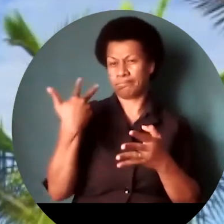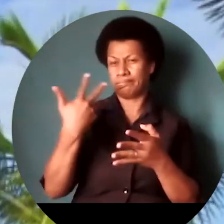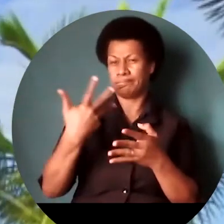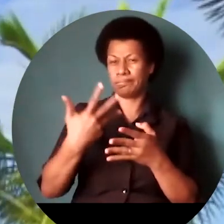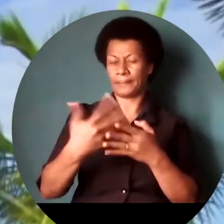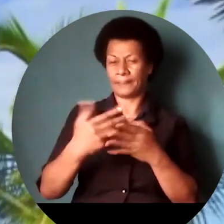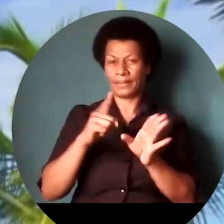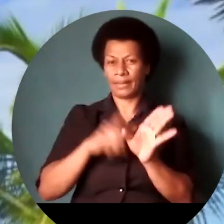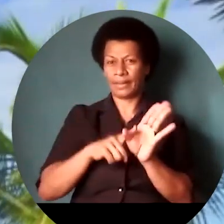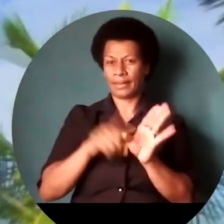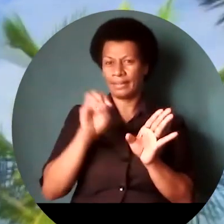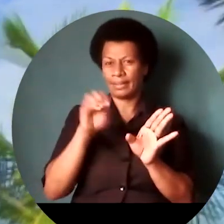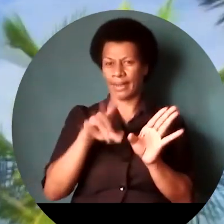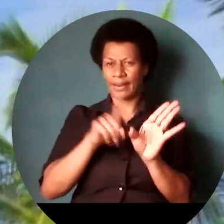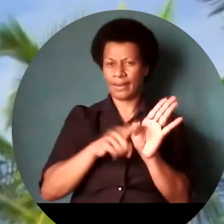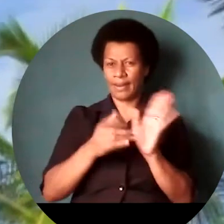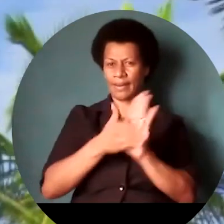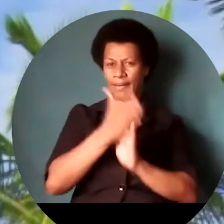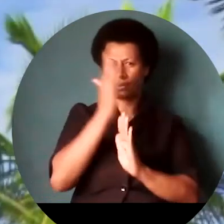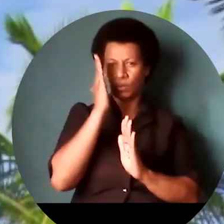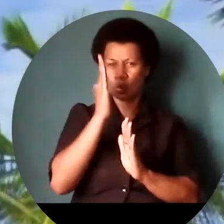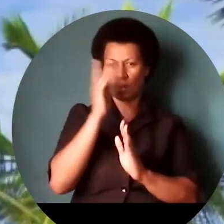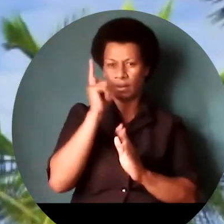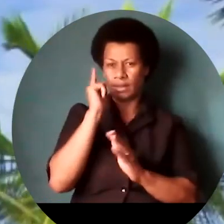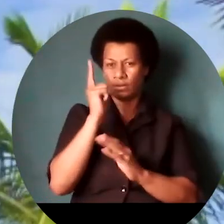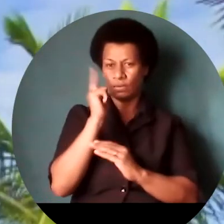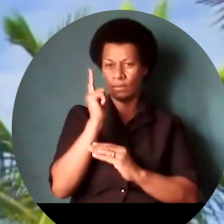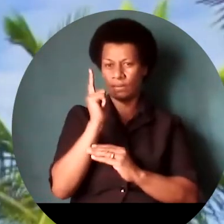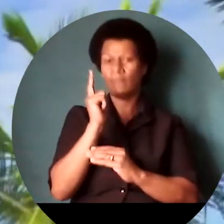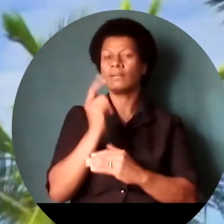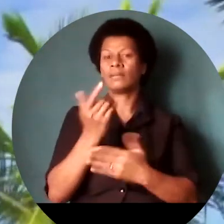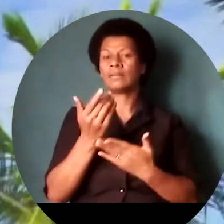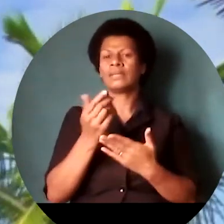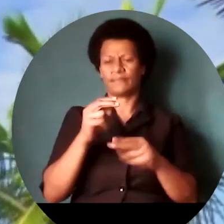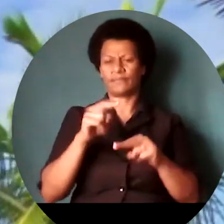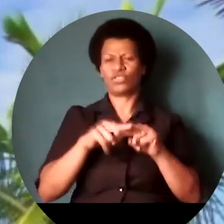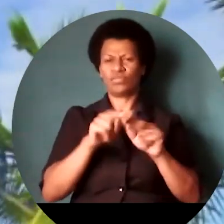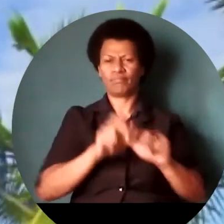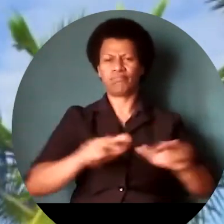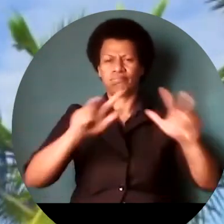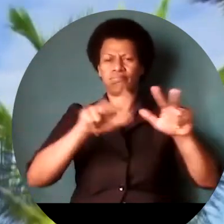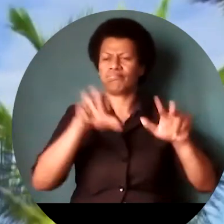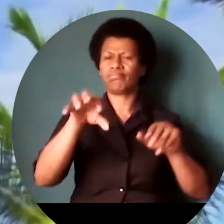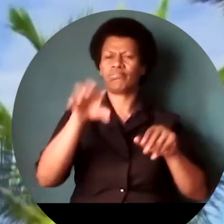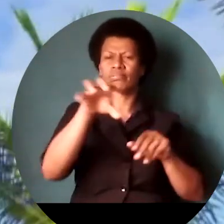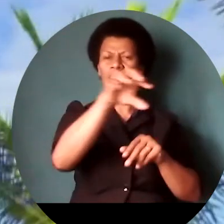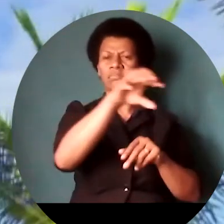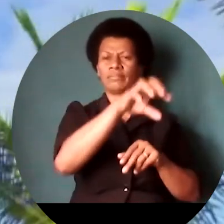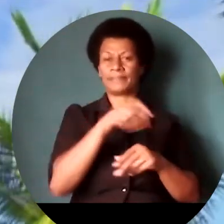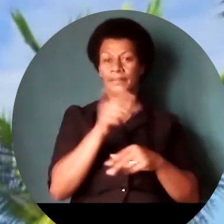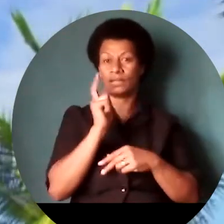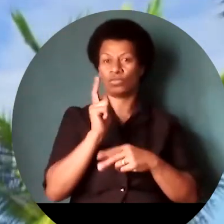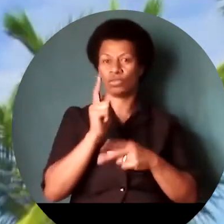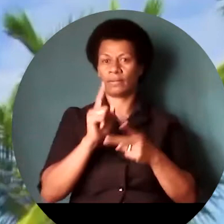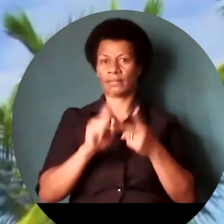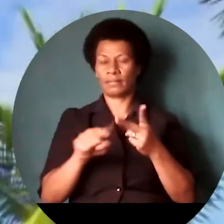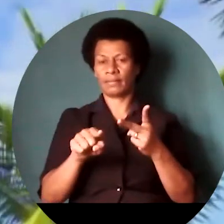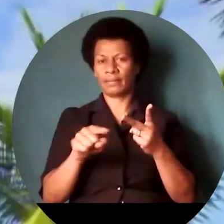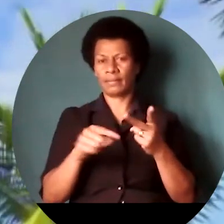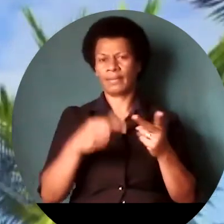bachelor's degree in science and a master's in business administration. I've been teaching for the last 28